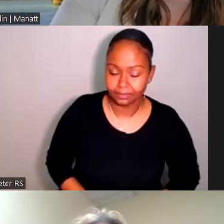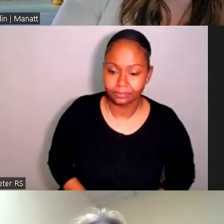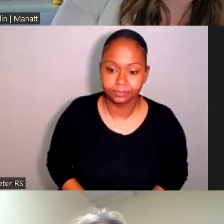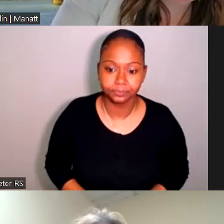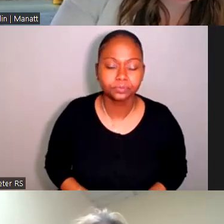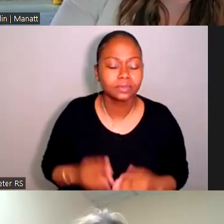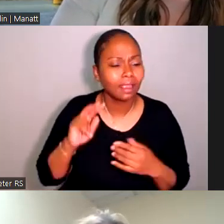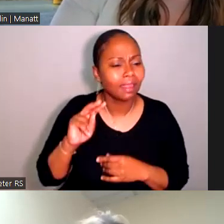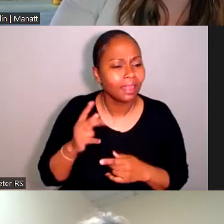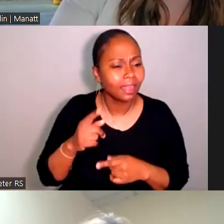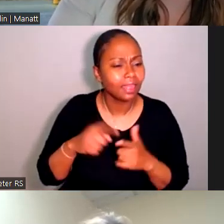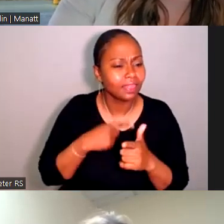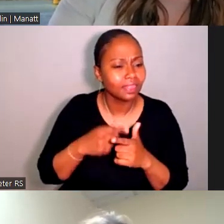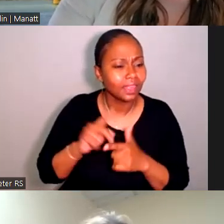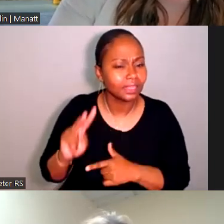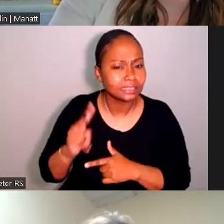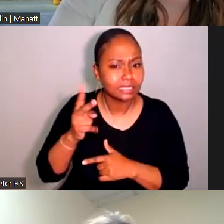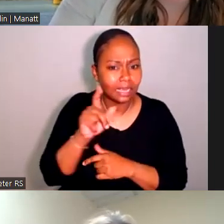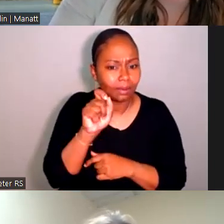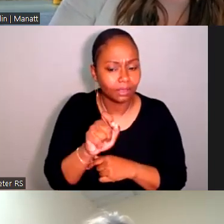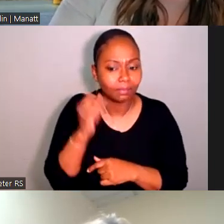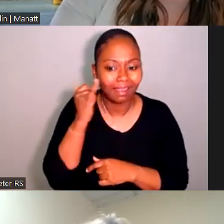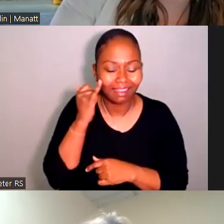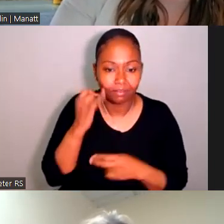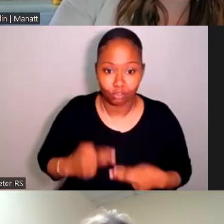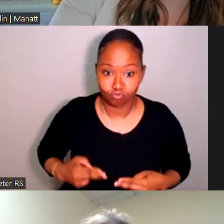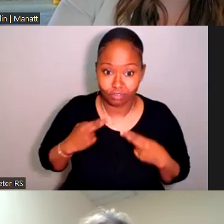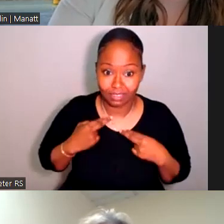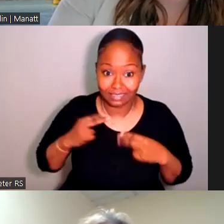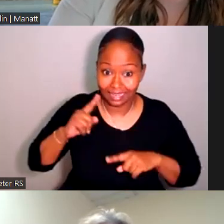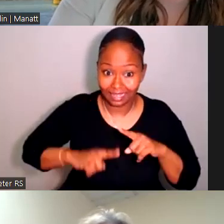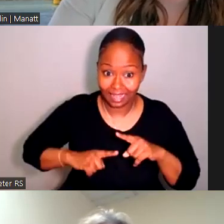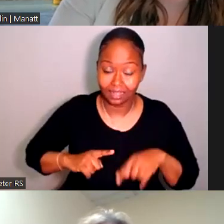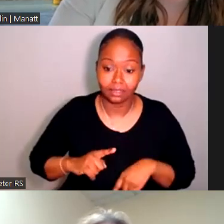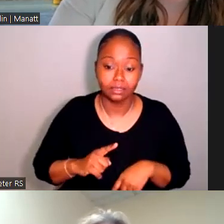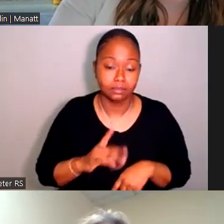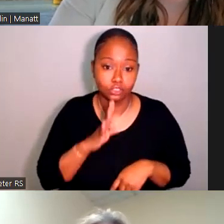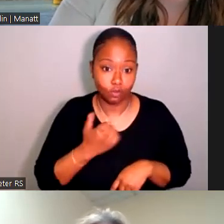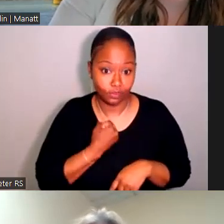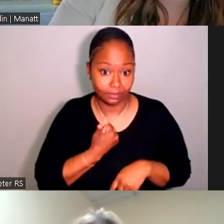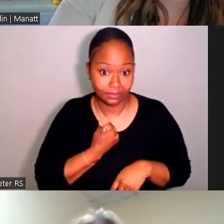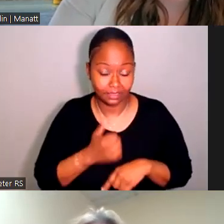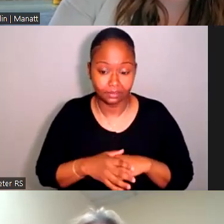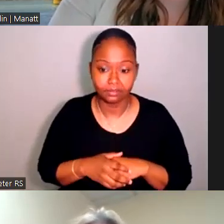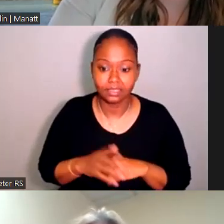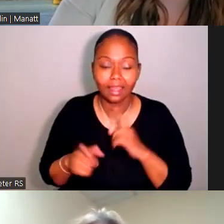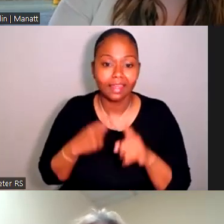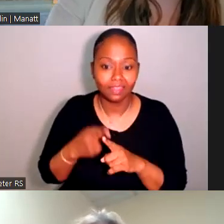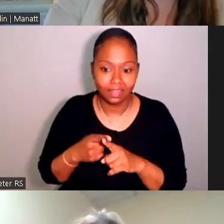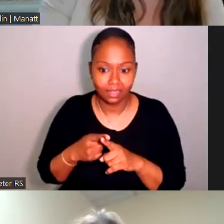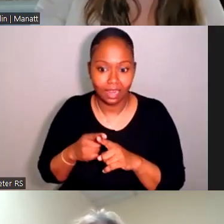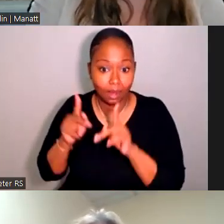then the second bullet point of if the resident isn't able to speak for them, then certain people could designate for